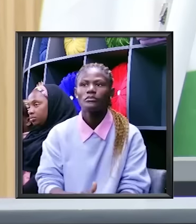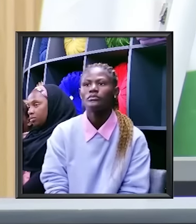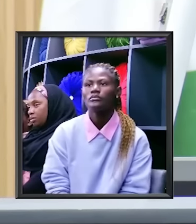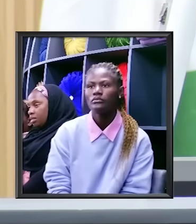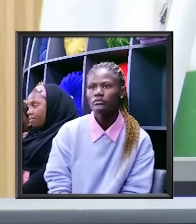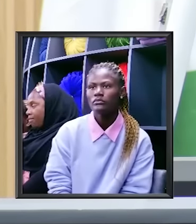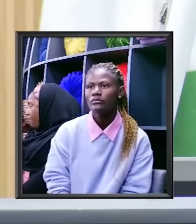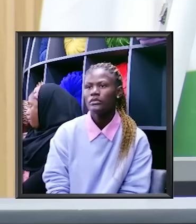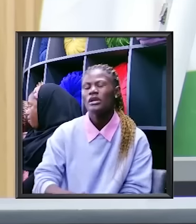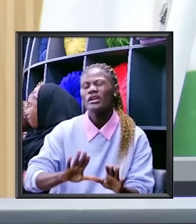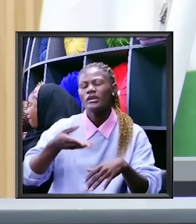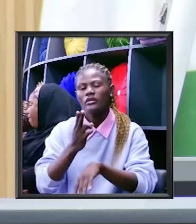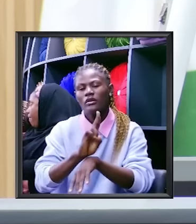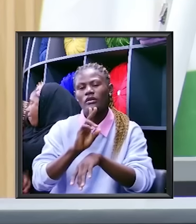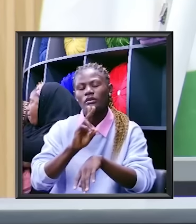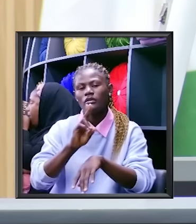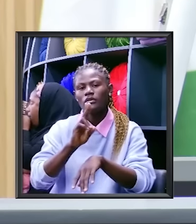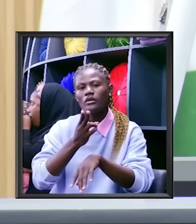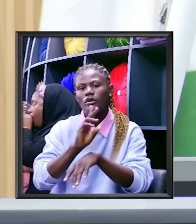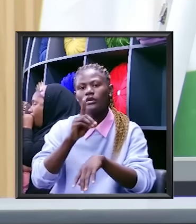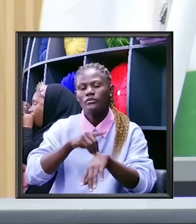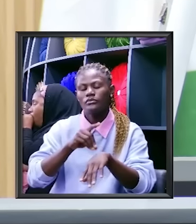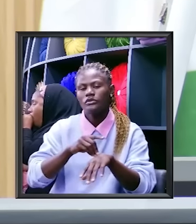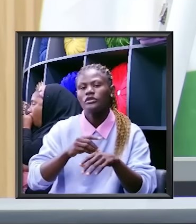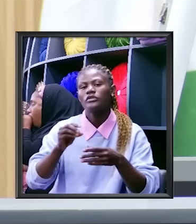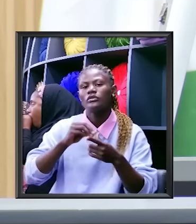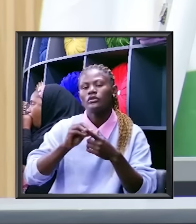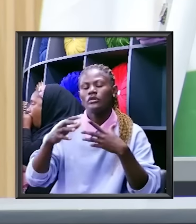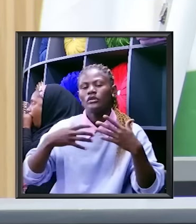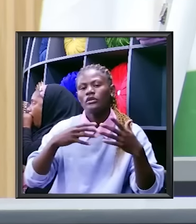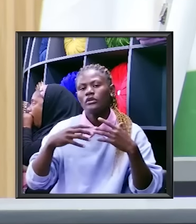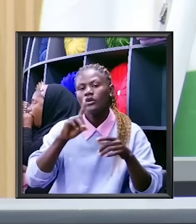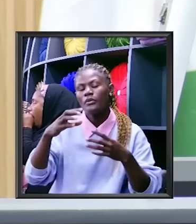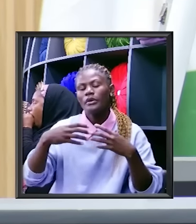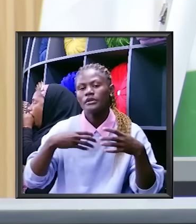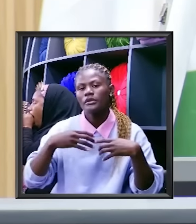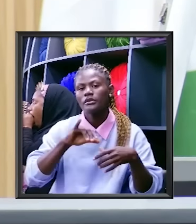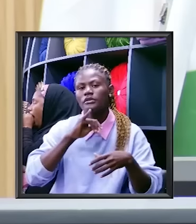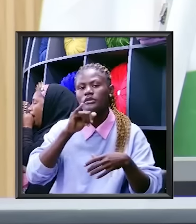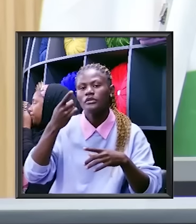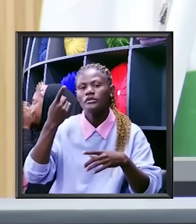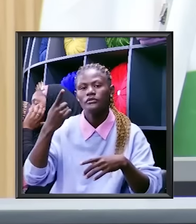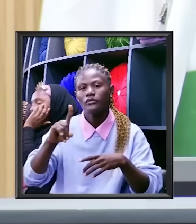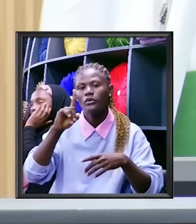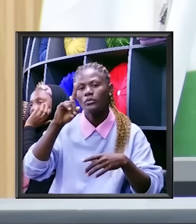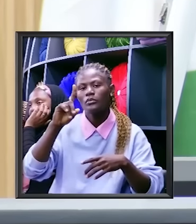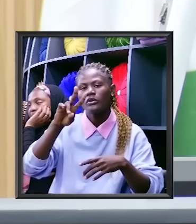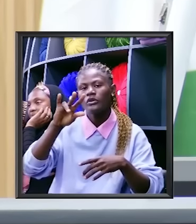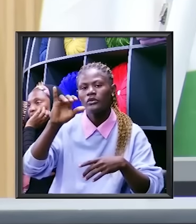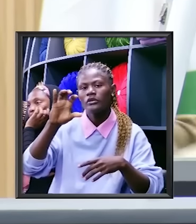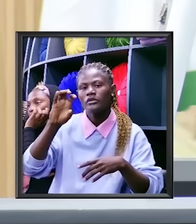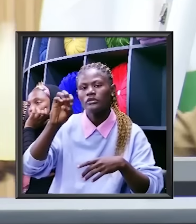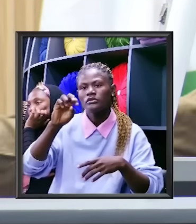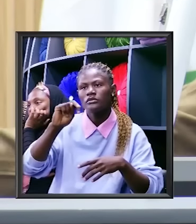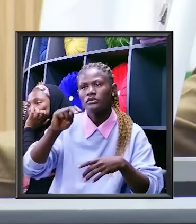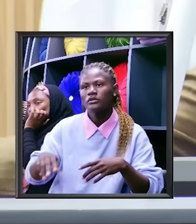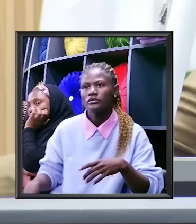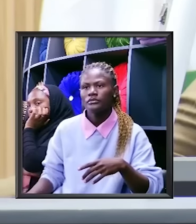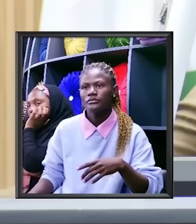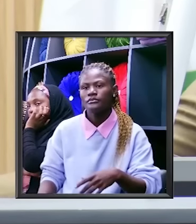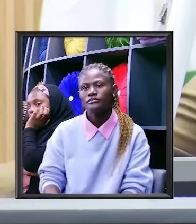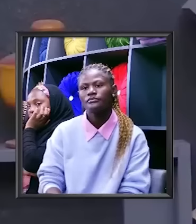Make we, any other update or cases there? We get case, sir. Okay. And the next case now from Mr. Vincent Ochai.